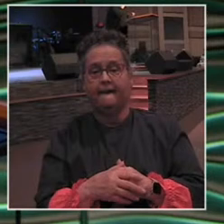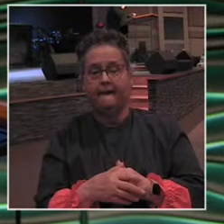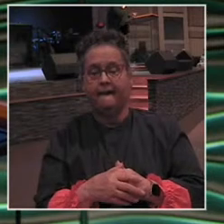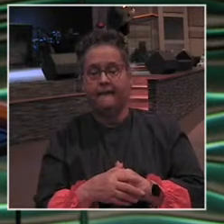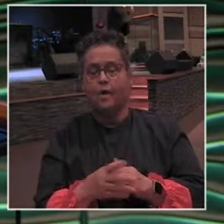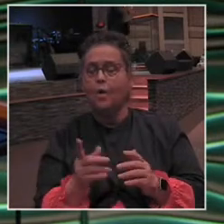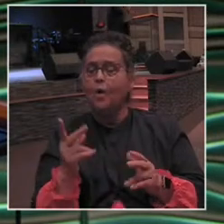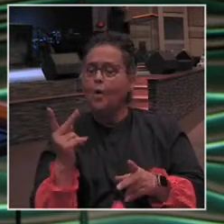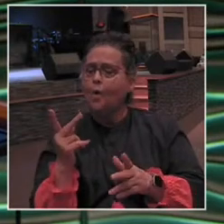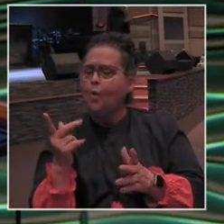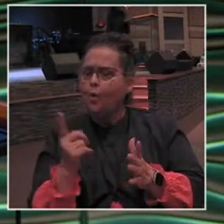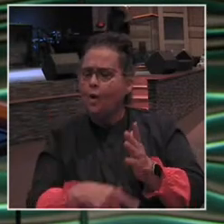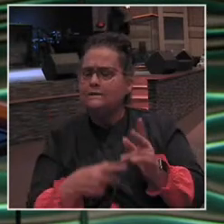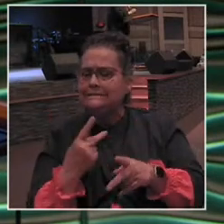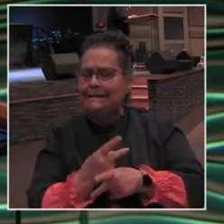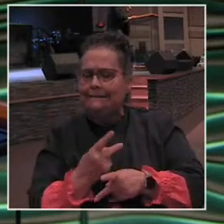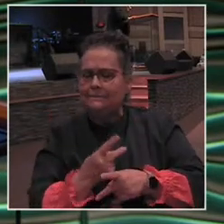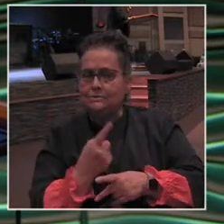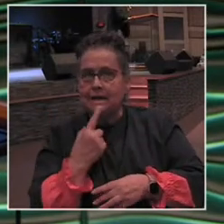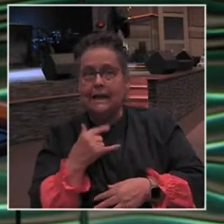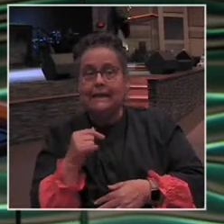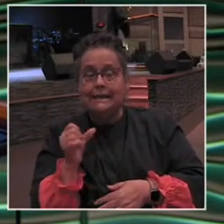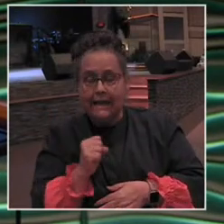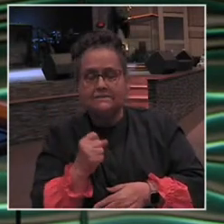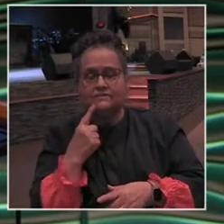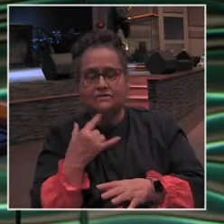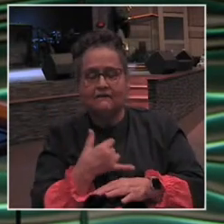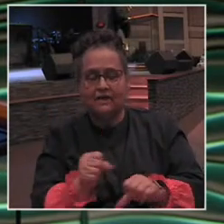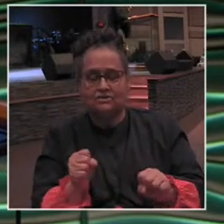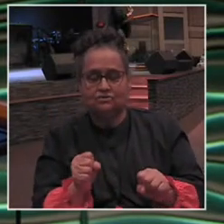What is holding you back from saying yes to salvation?